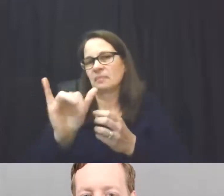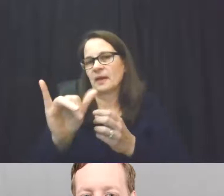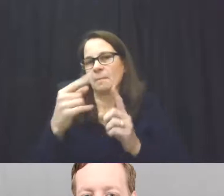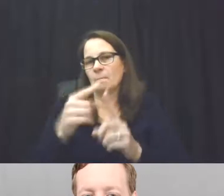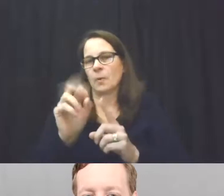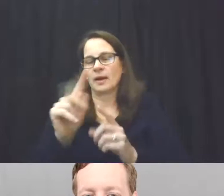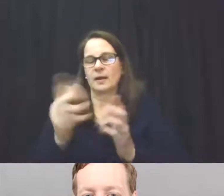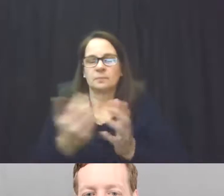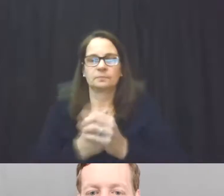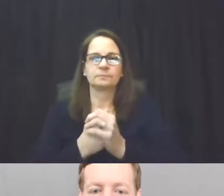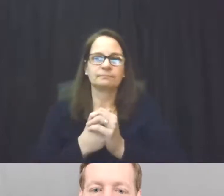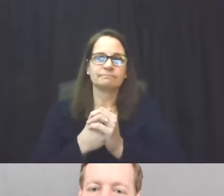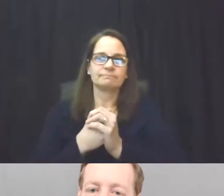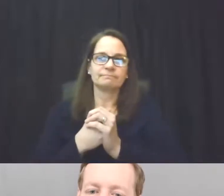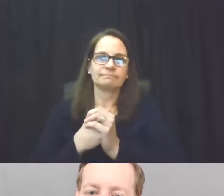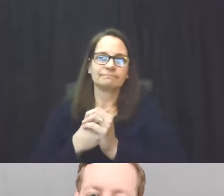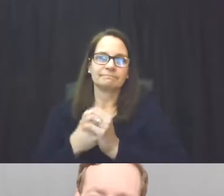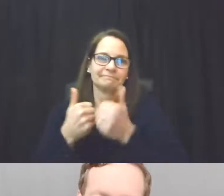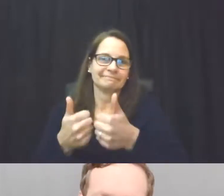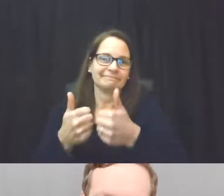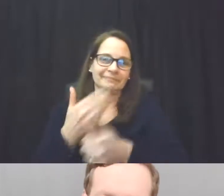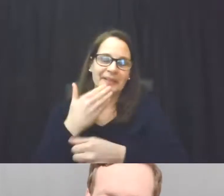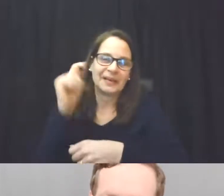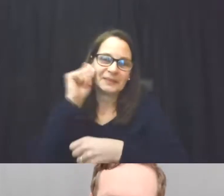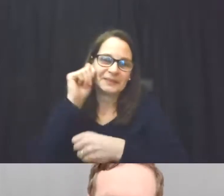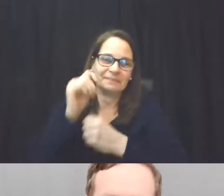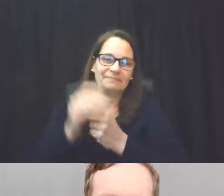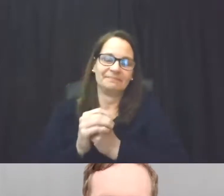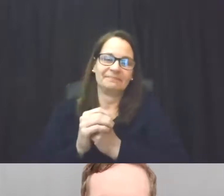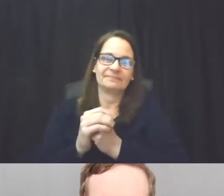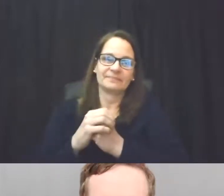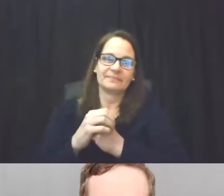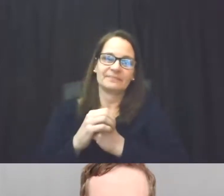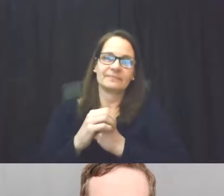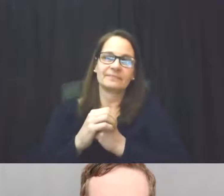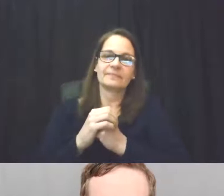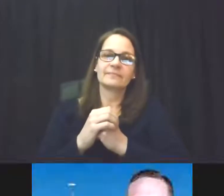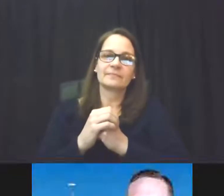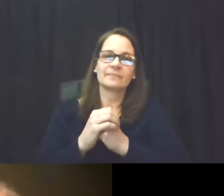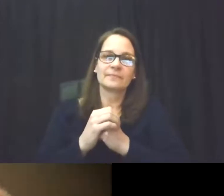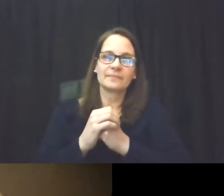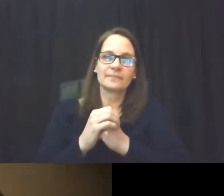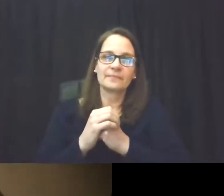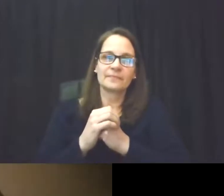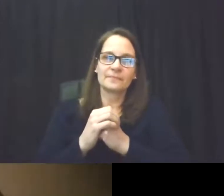than hearing people, more hearing than deaf, but not as many hard of hearing people. That I have noticed over time. Thank you,